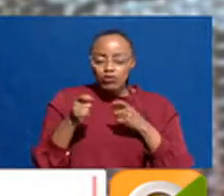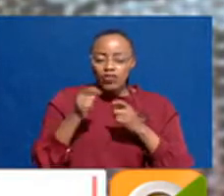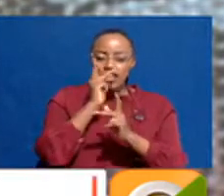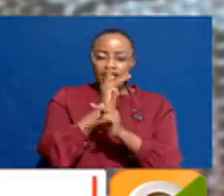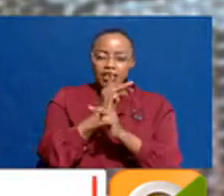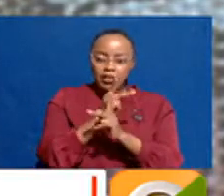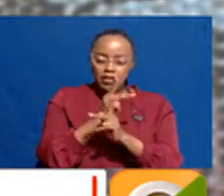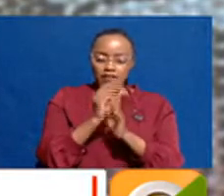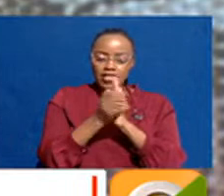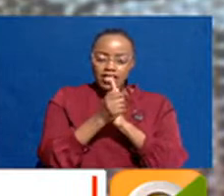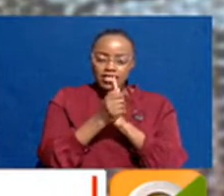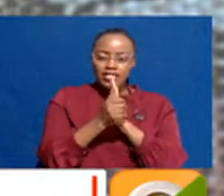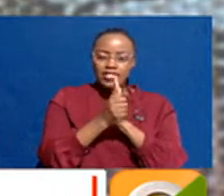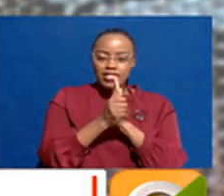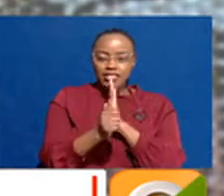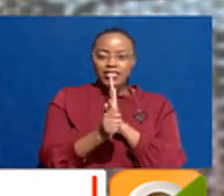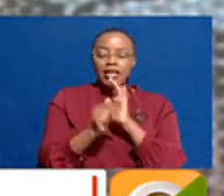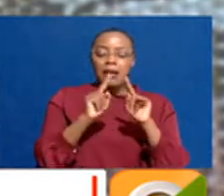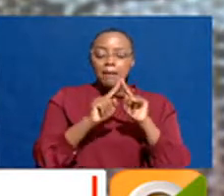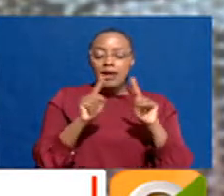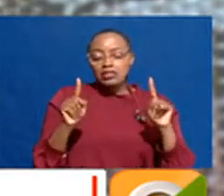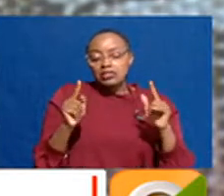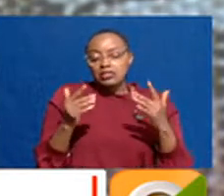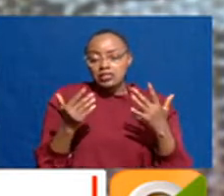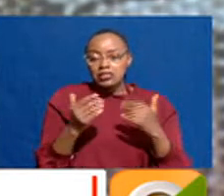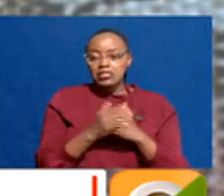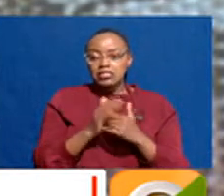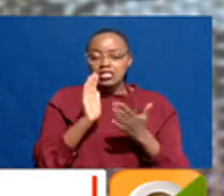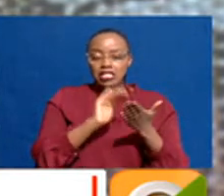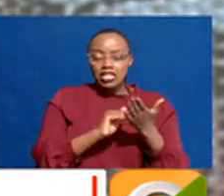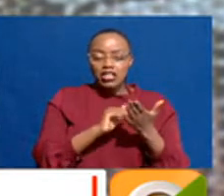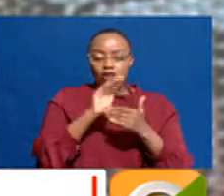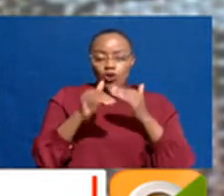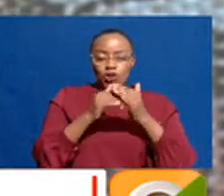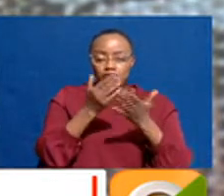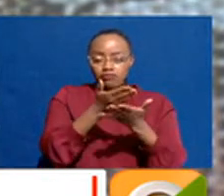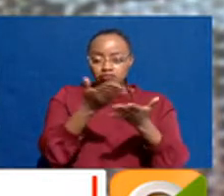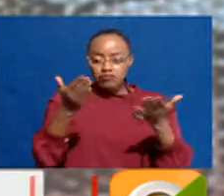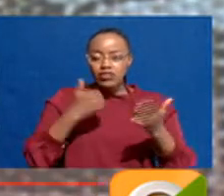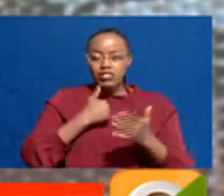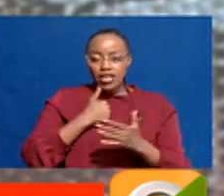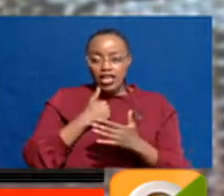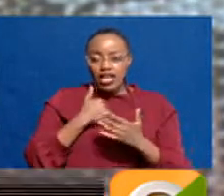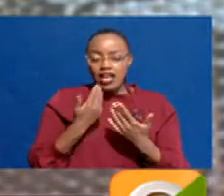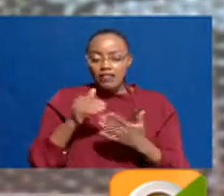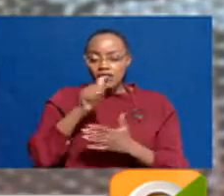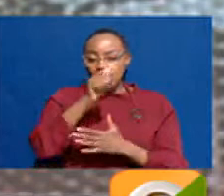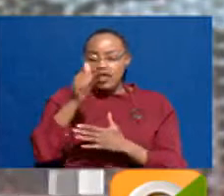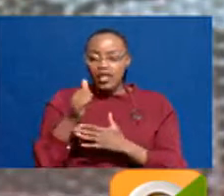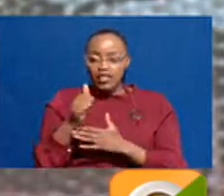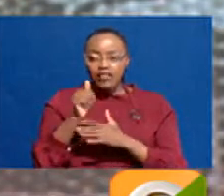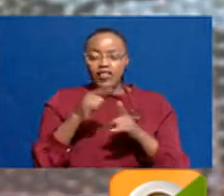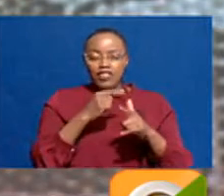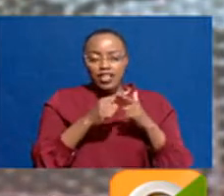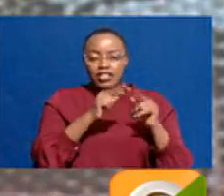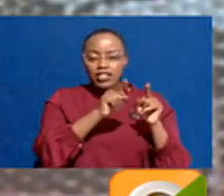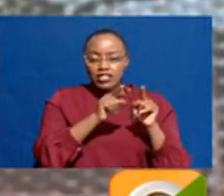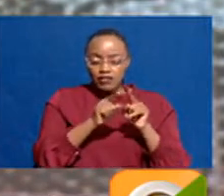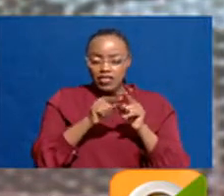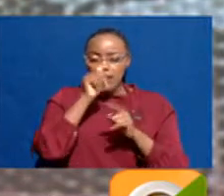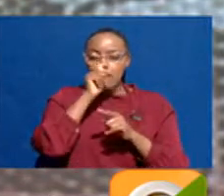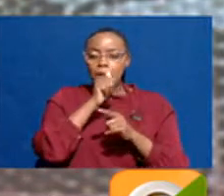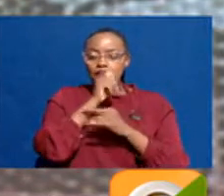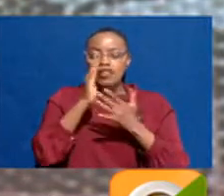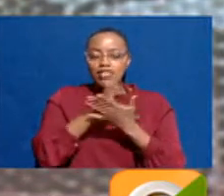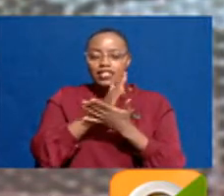retain skills, mm-hmm. right? But again, everybody is subject to, can I afford? And even private sector, it is the